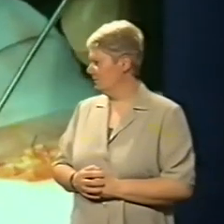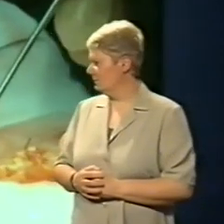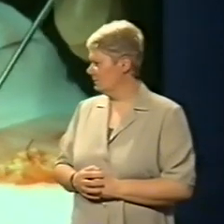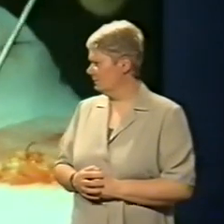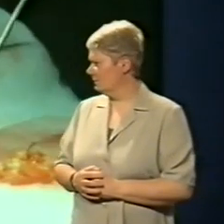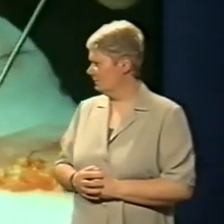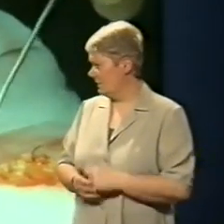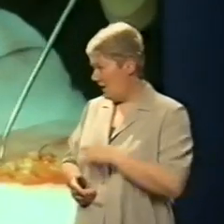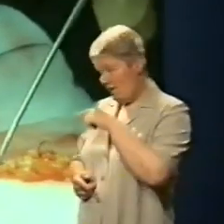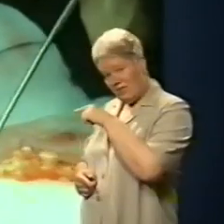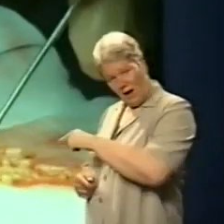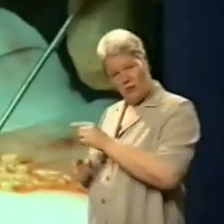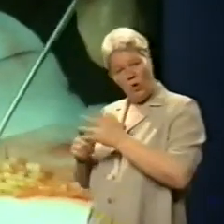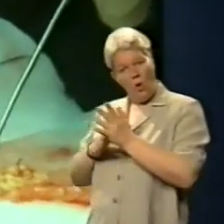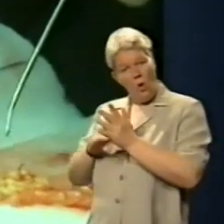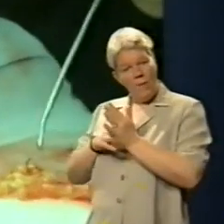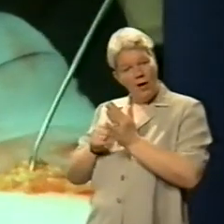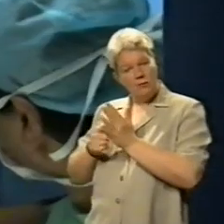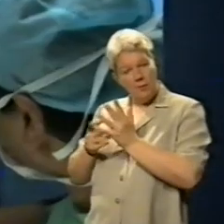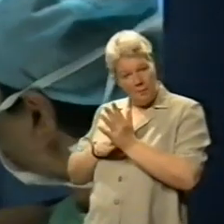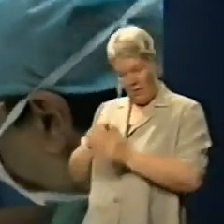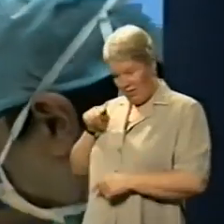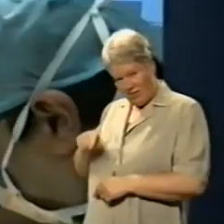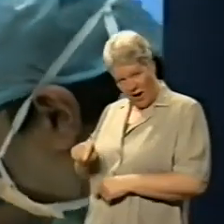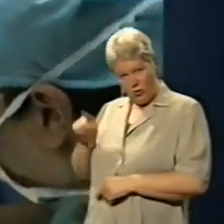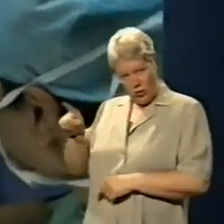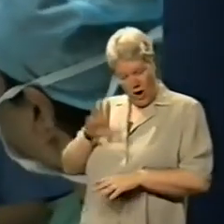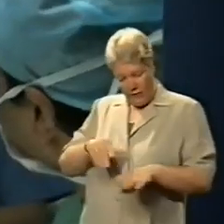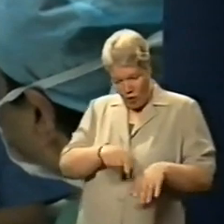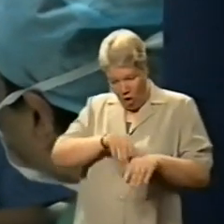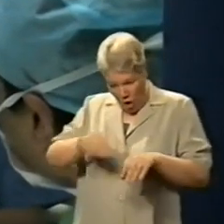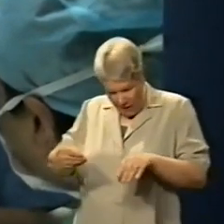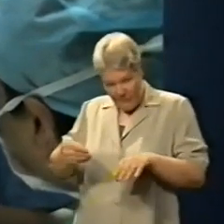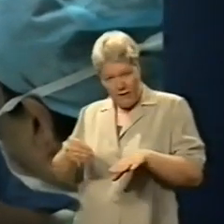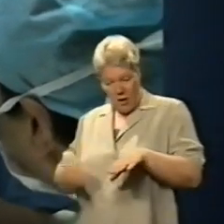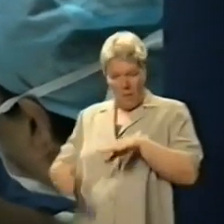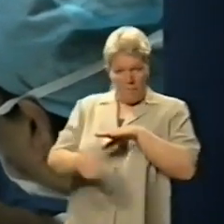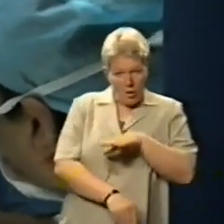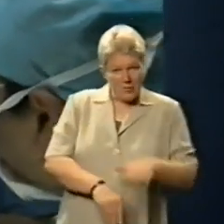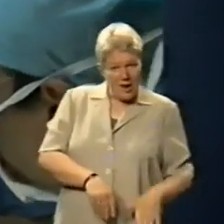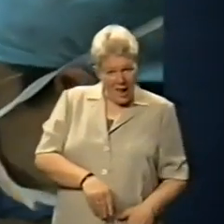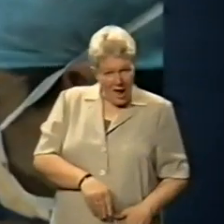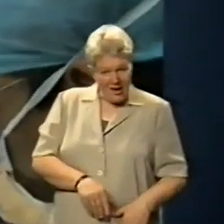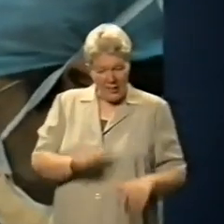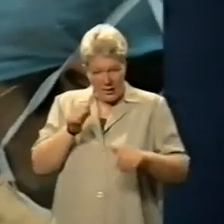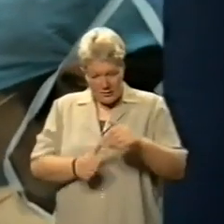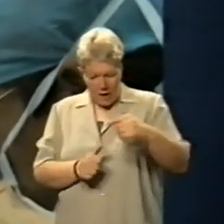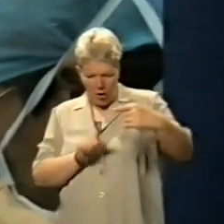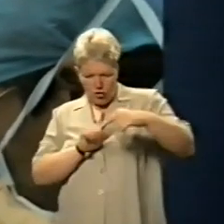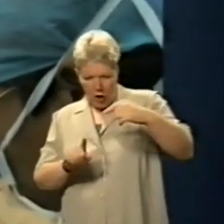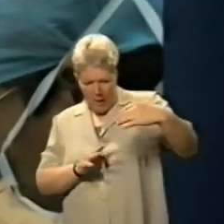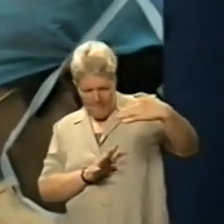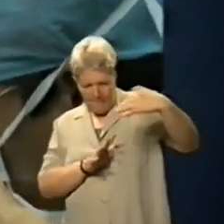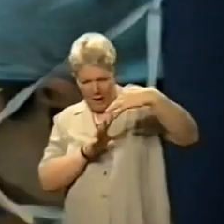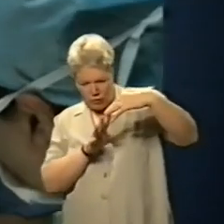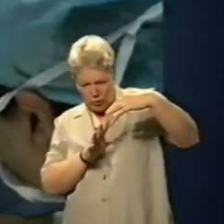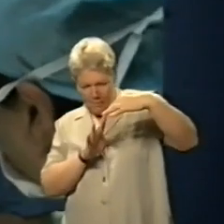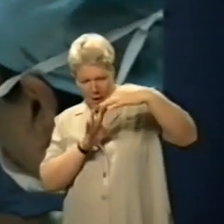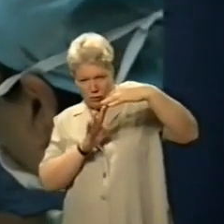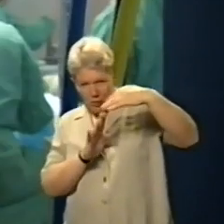That's the omentum there. That's right. You know how to take that, put that into the leg. Yes. And start the painstaking task of joining up the